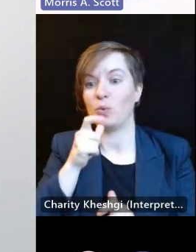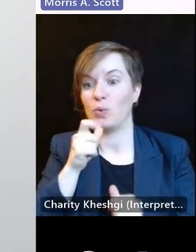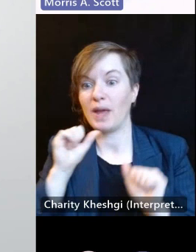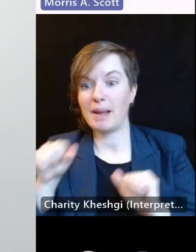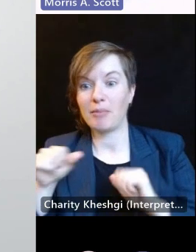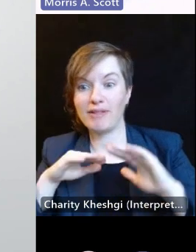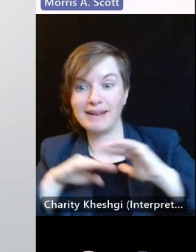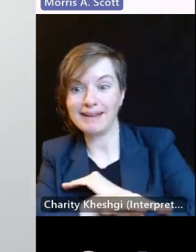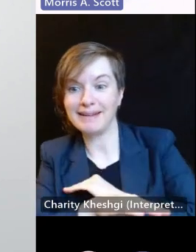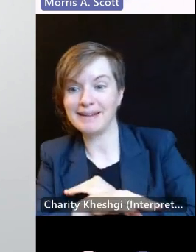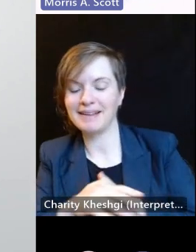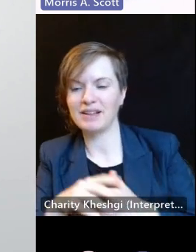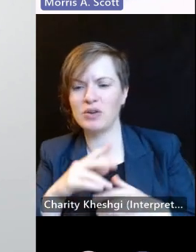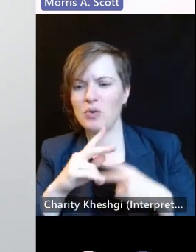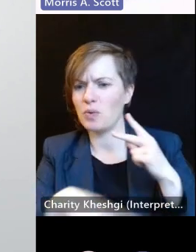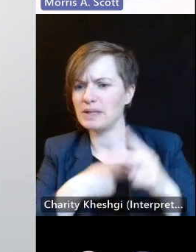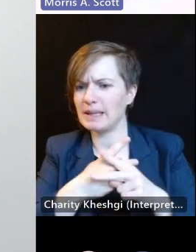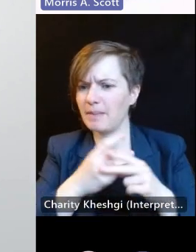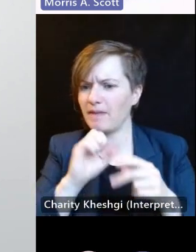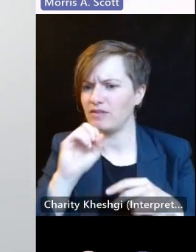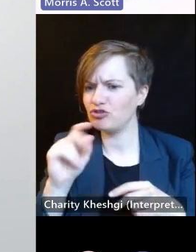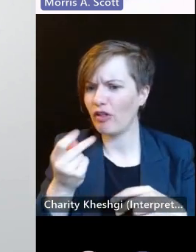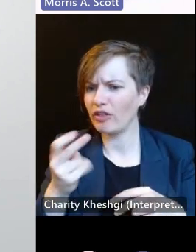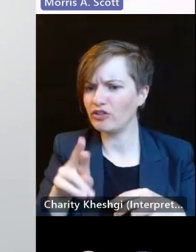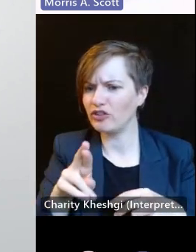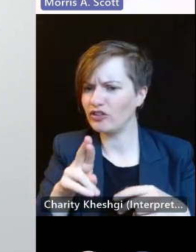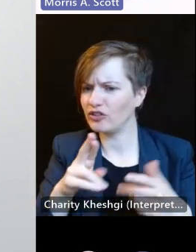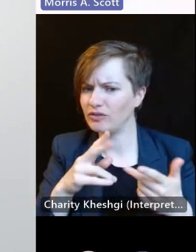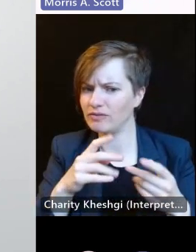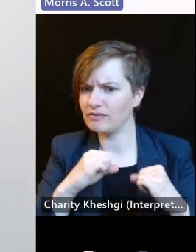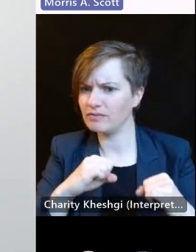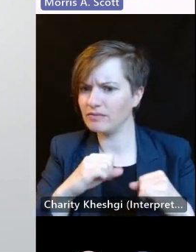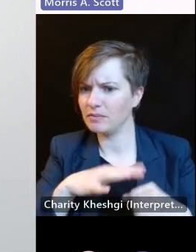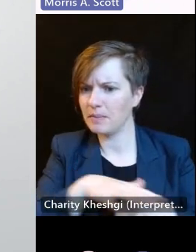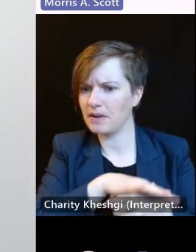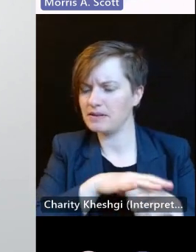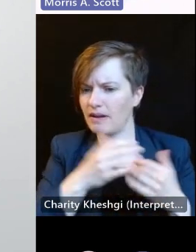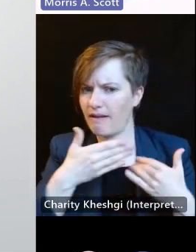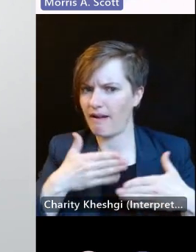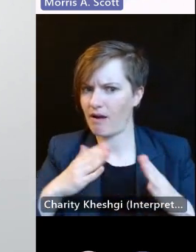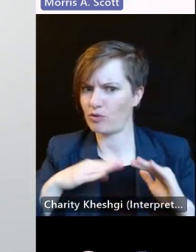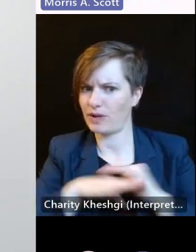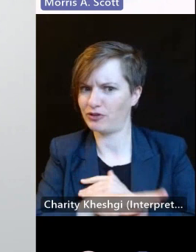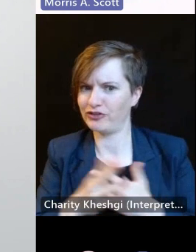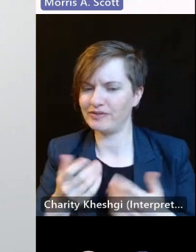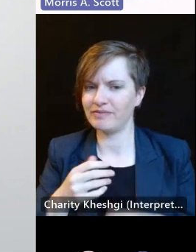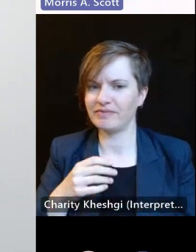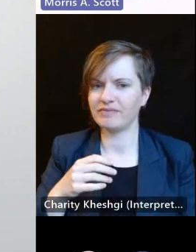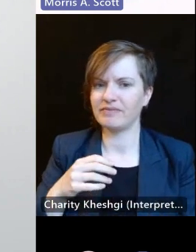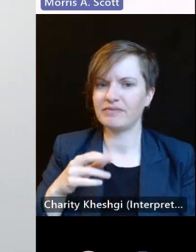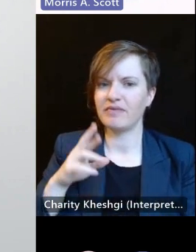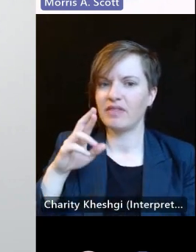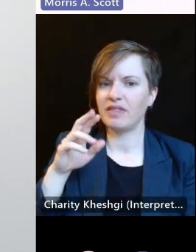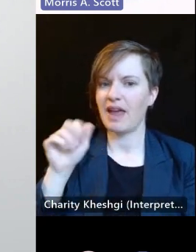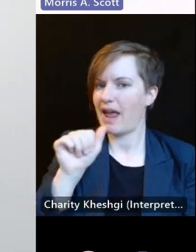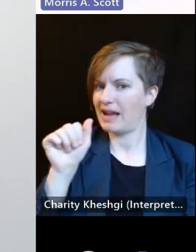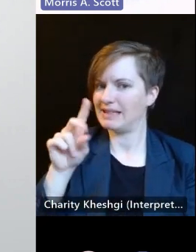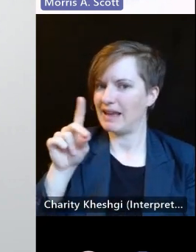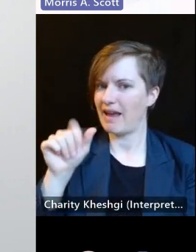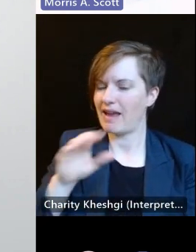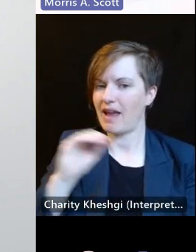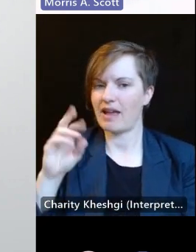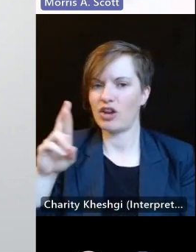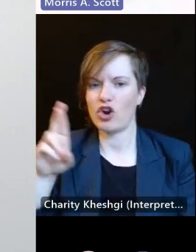to enter. The ADA and the RA, the Rehabilitation Act, prohibit the imposition of